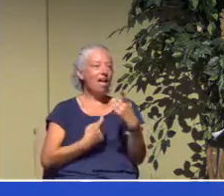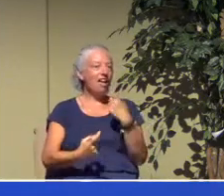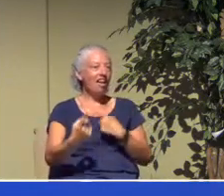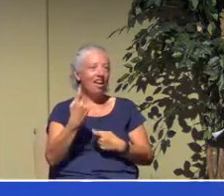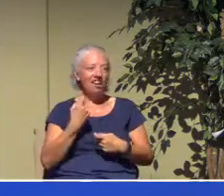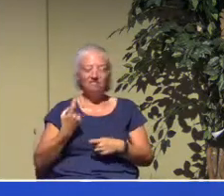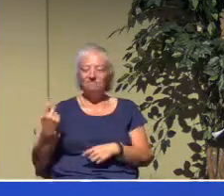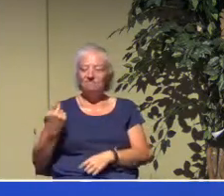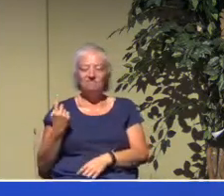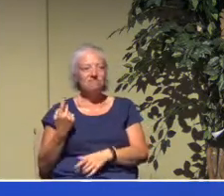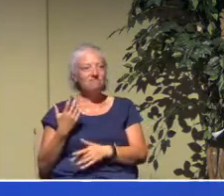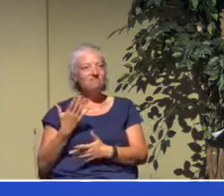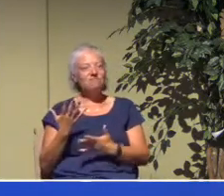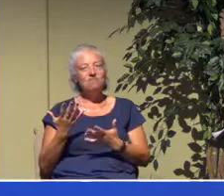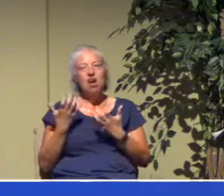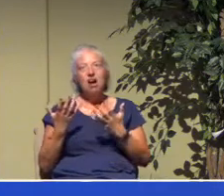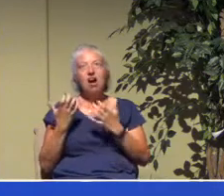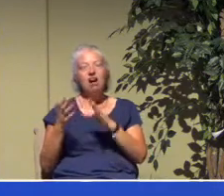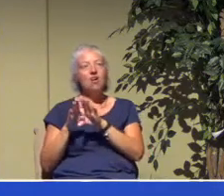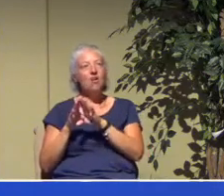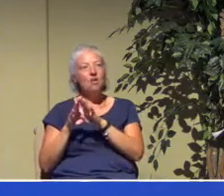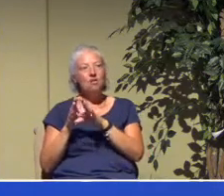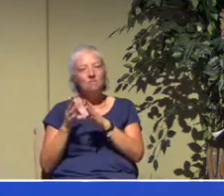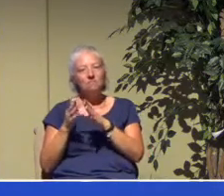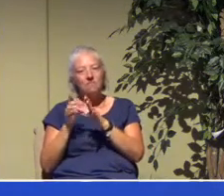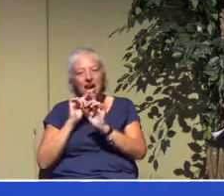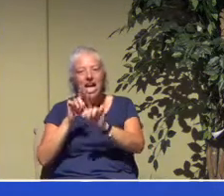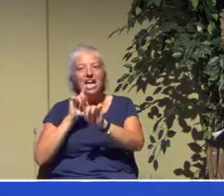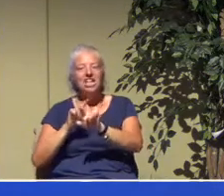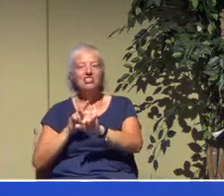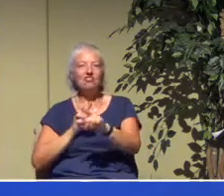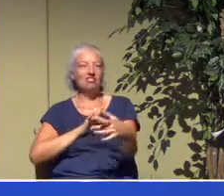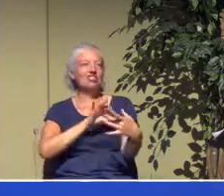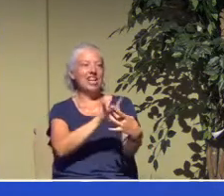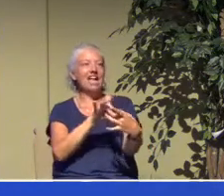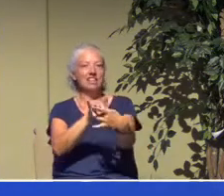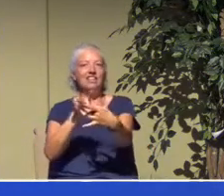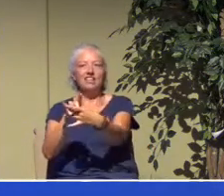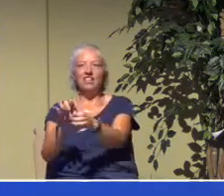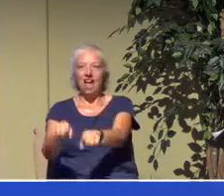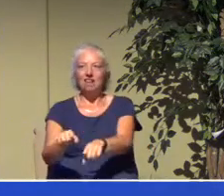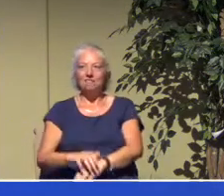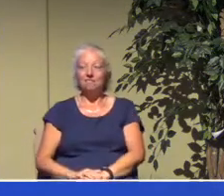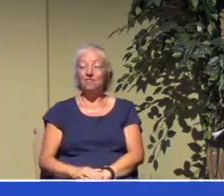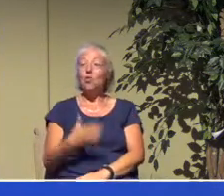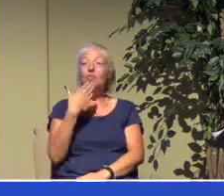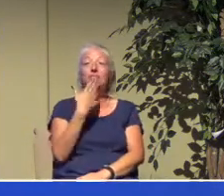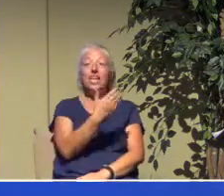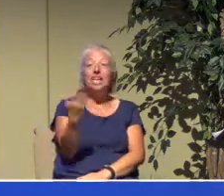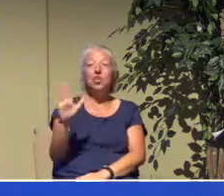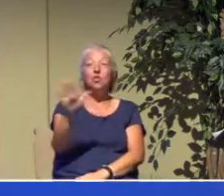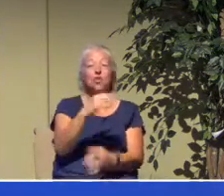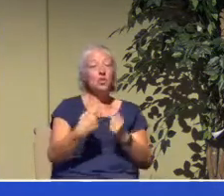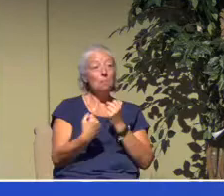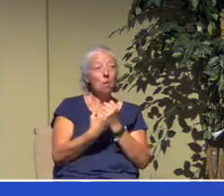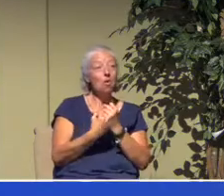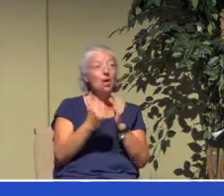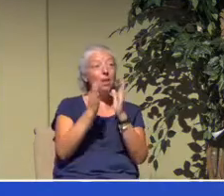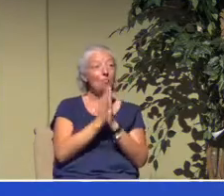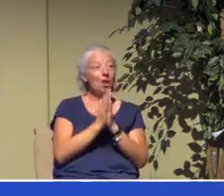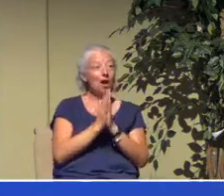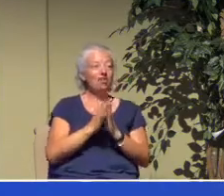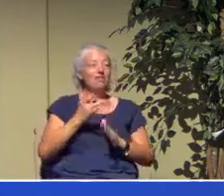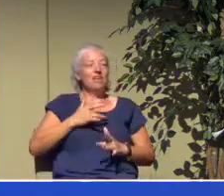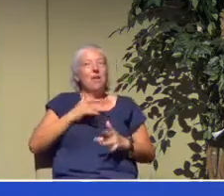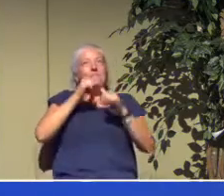more than open to answer questions and to connect with each of you individually. So thank you for your support and prayers, and it's a blessing to be here